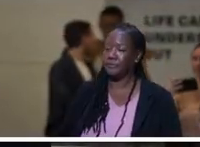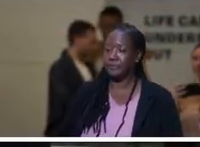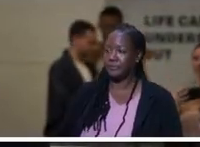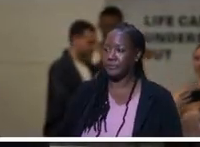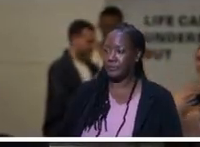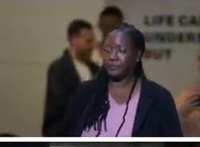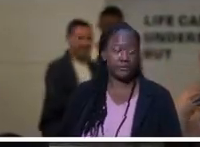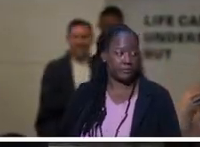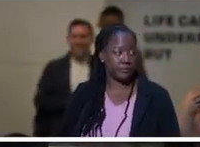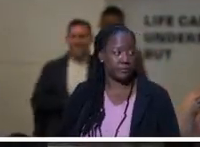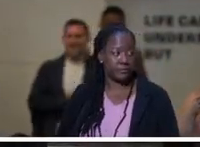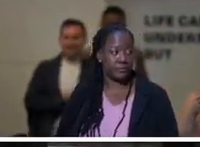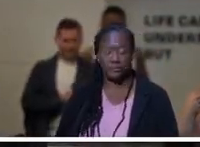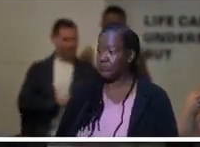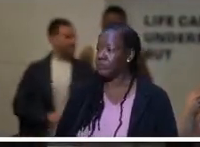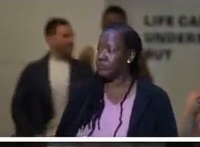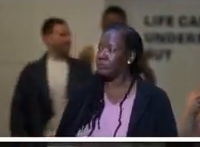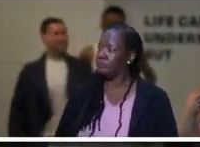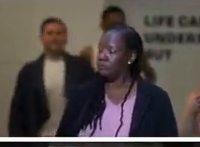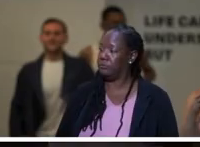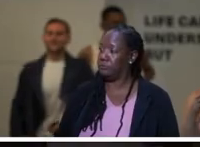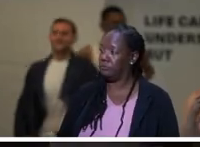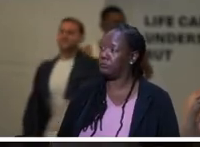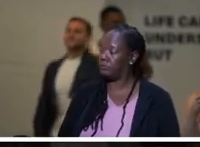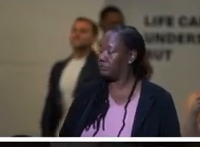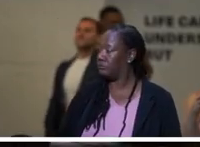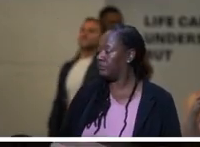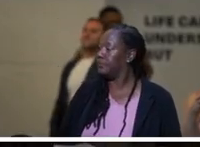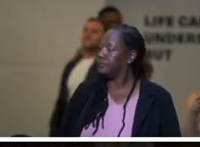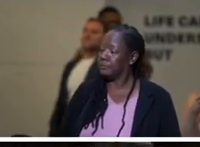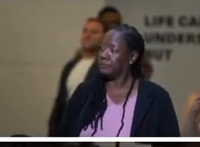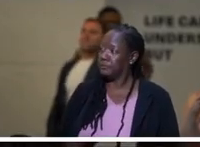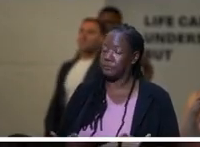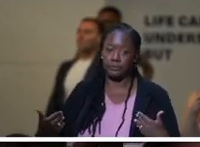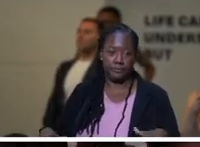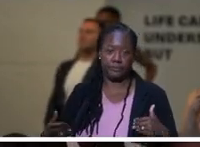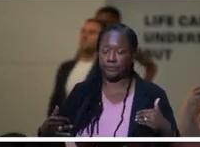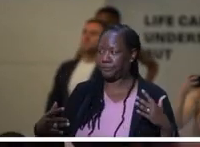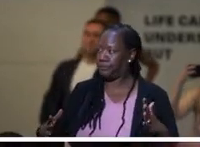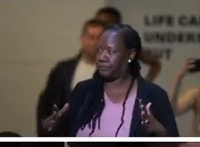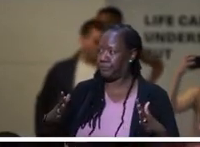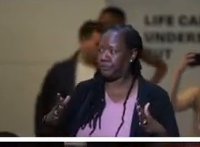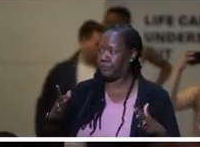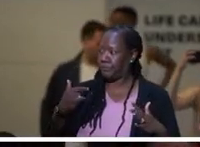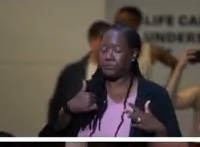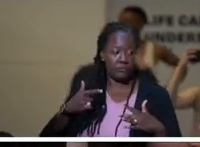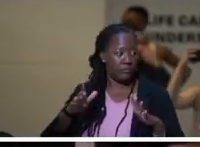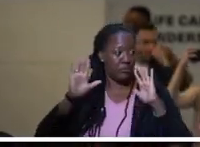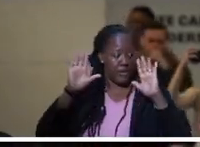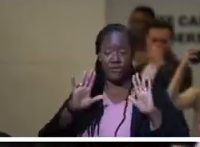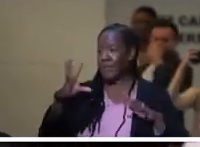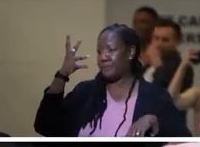The prince, the looks, the attitudes, and the rocks is nasty. I completely agree. It's